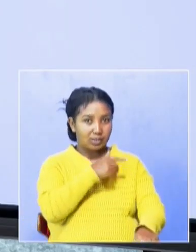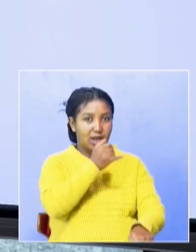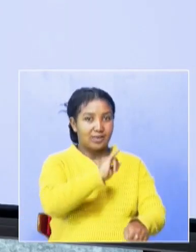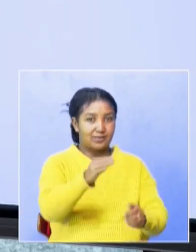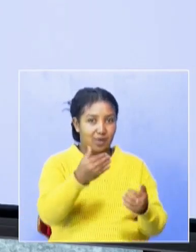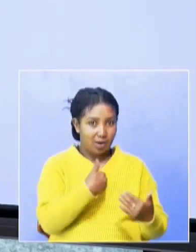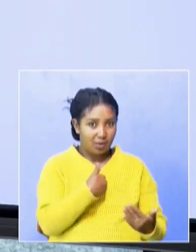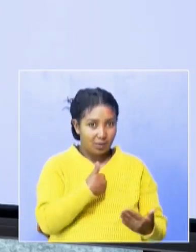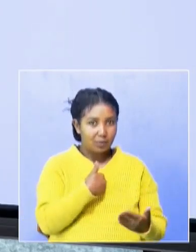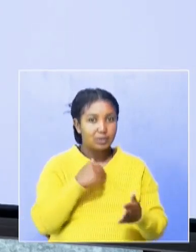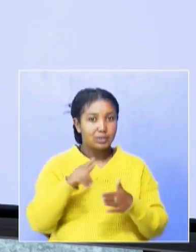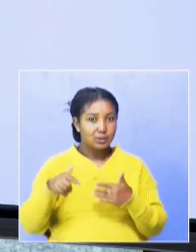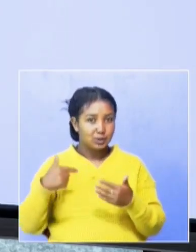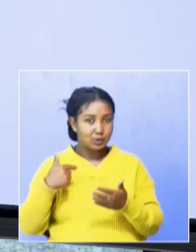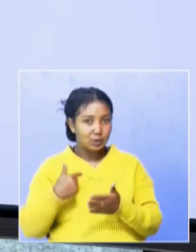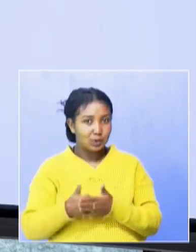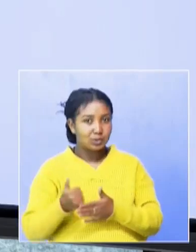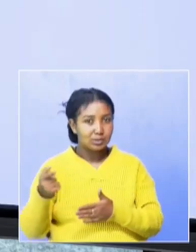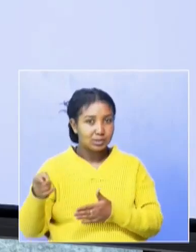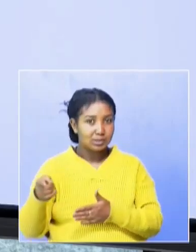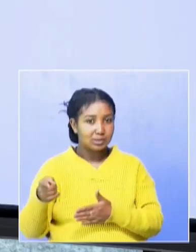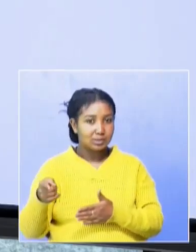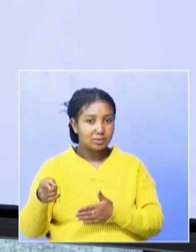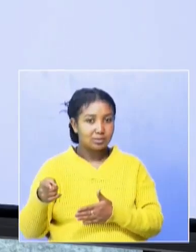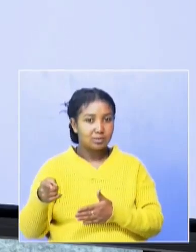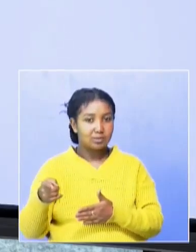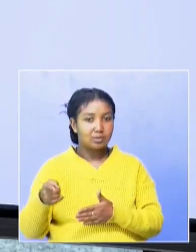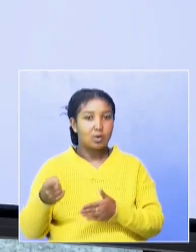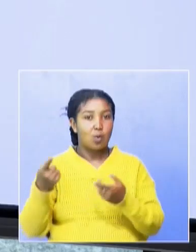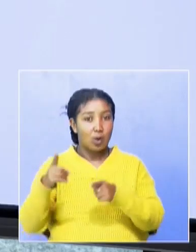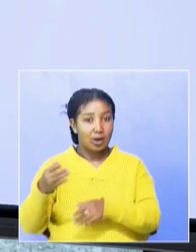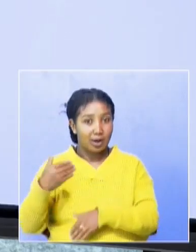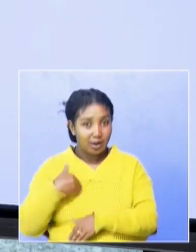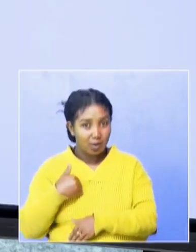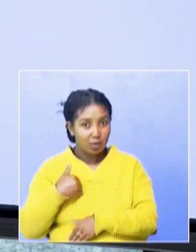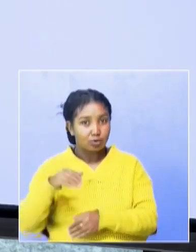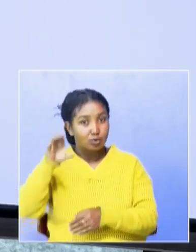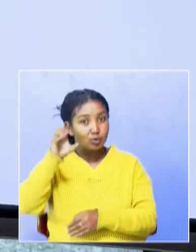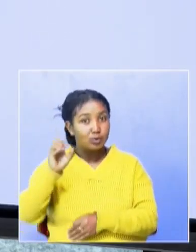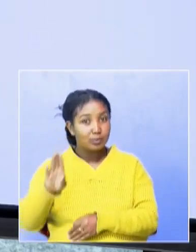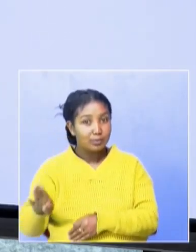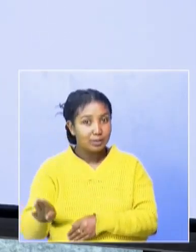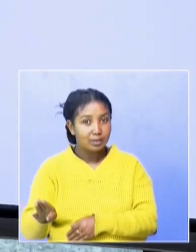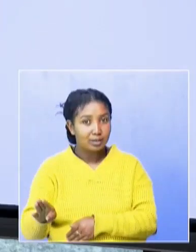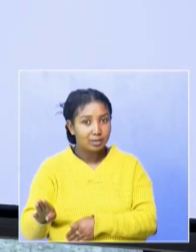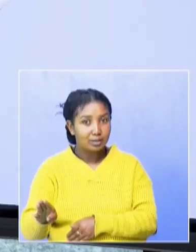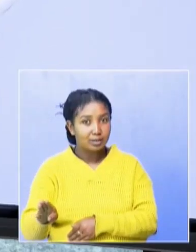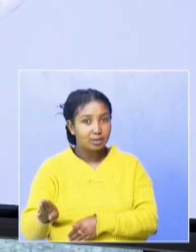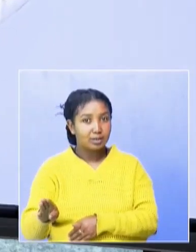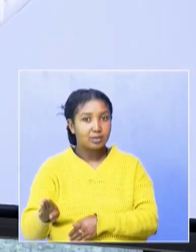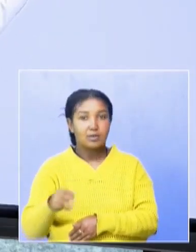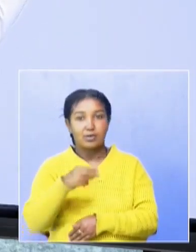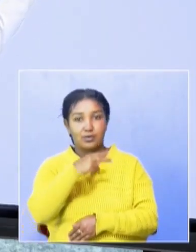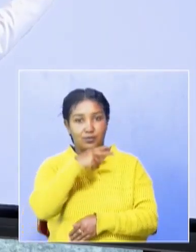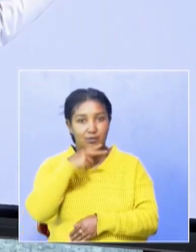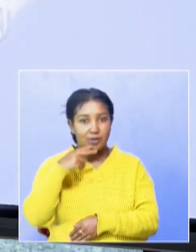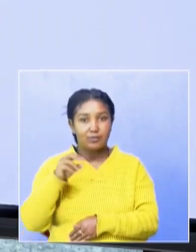long action. So, since we use here when, it should be